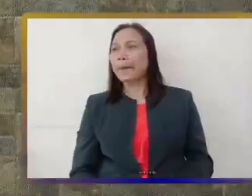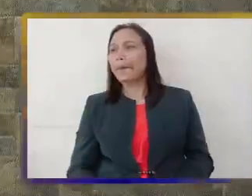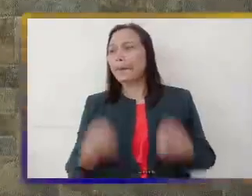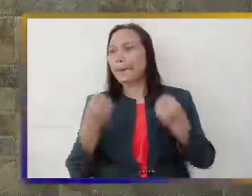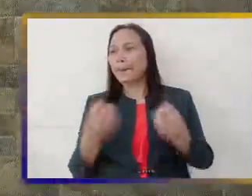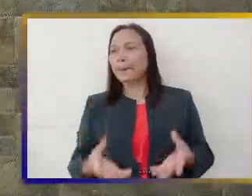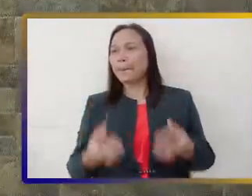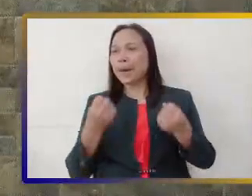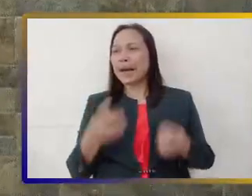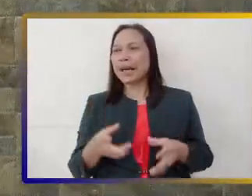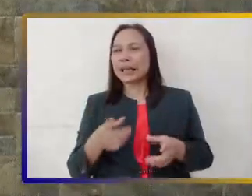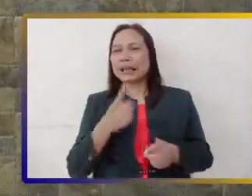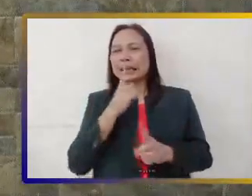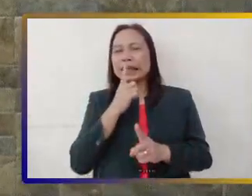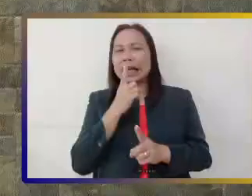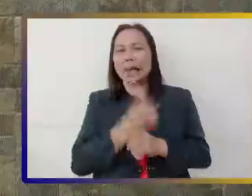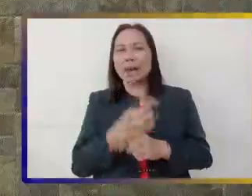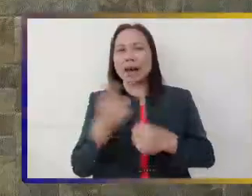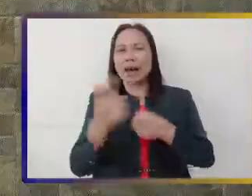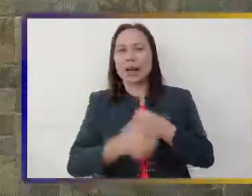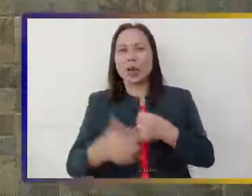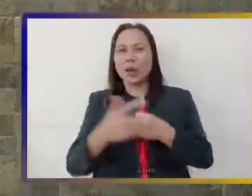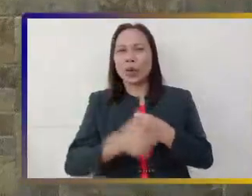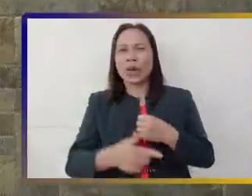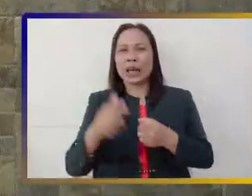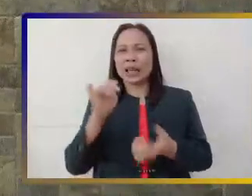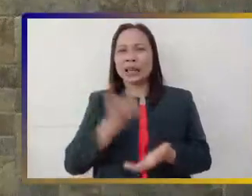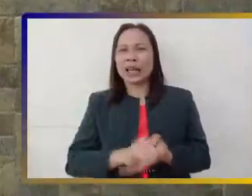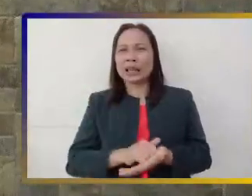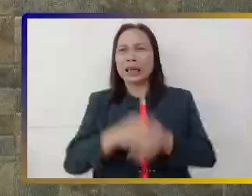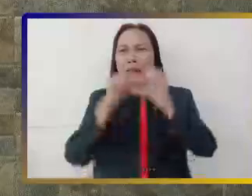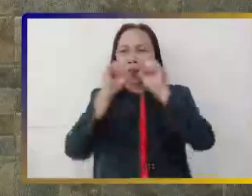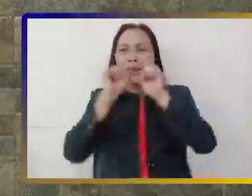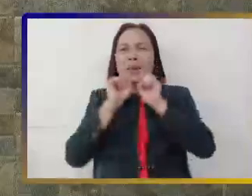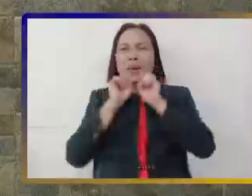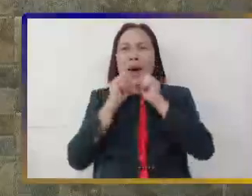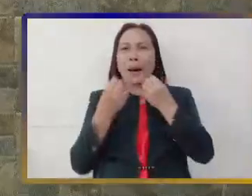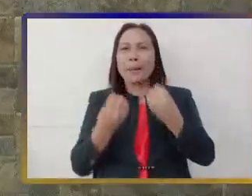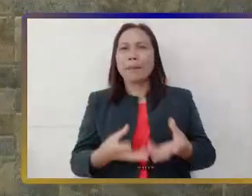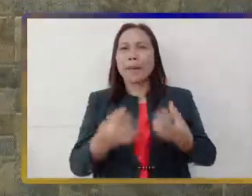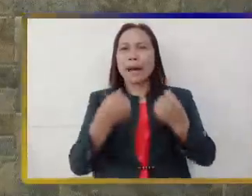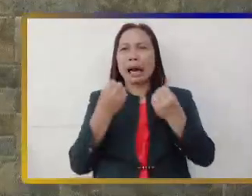seele sadly nakakal Maram